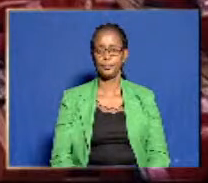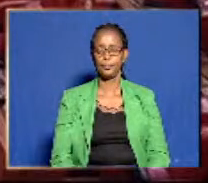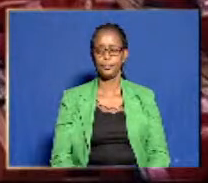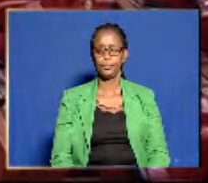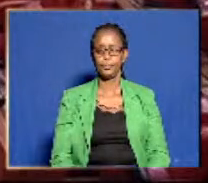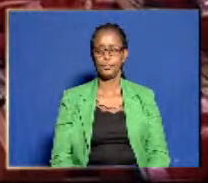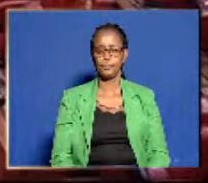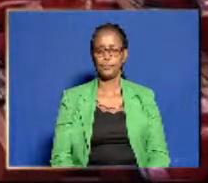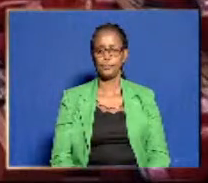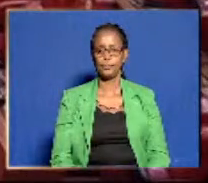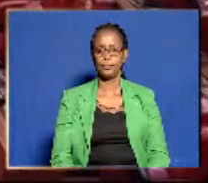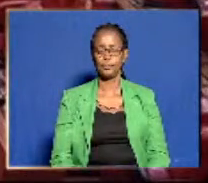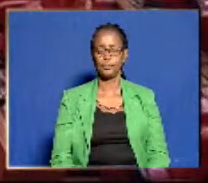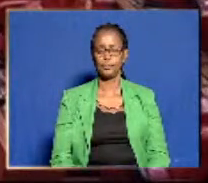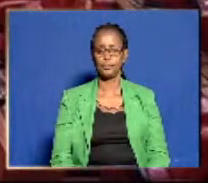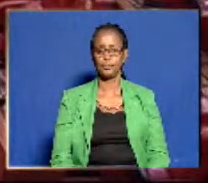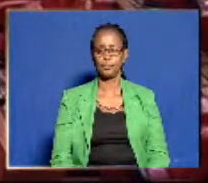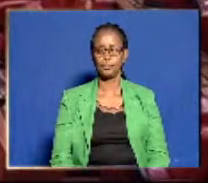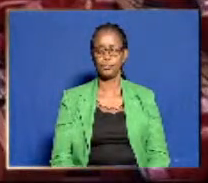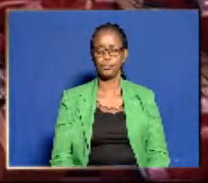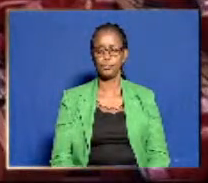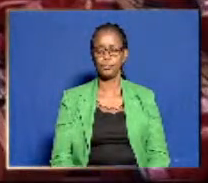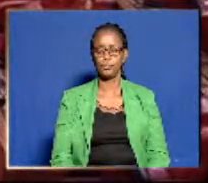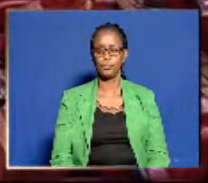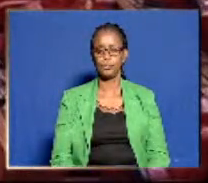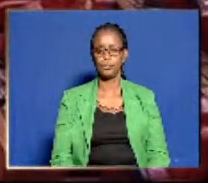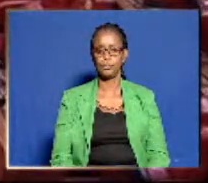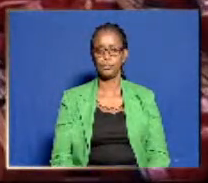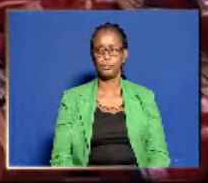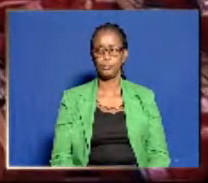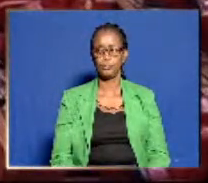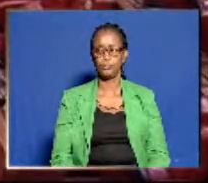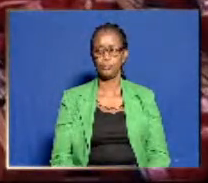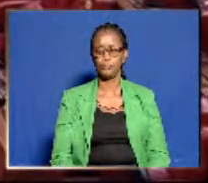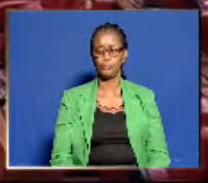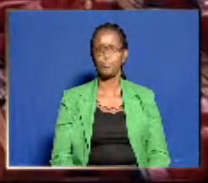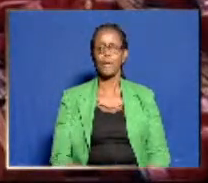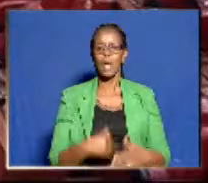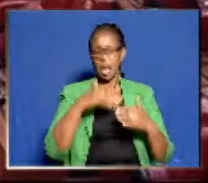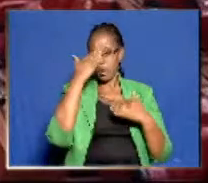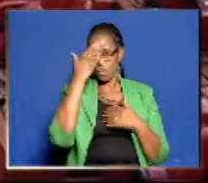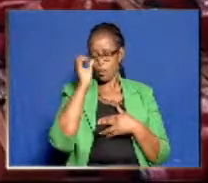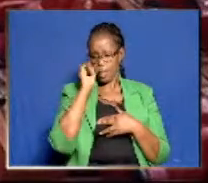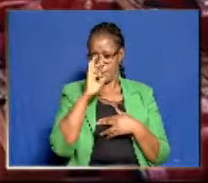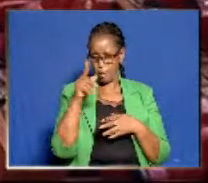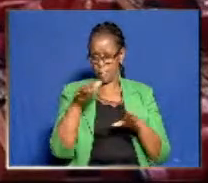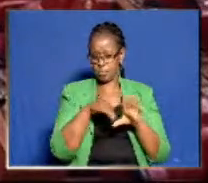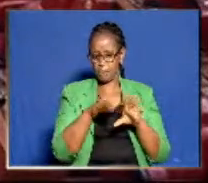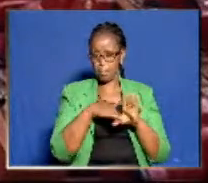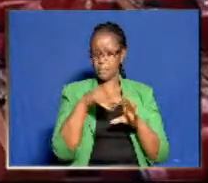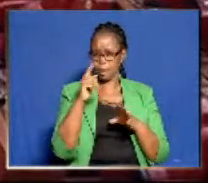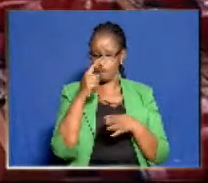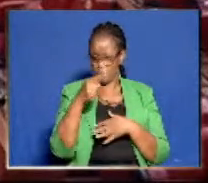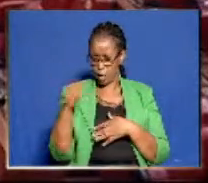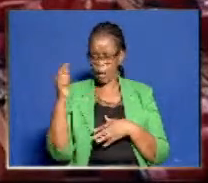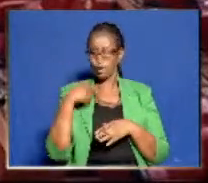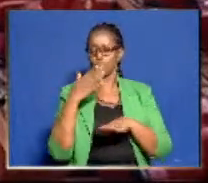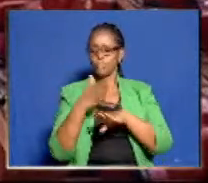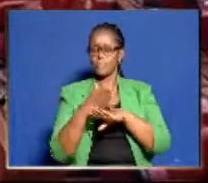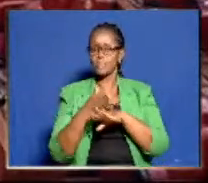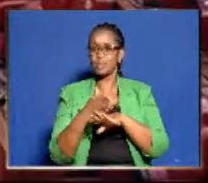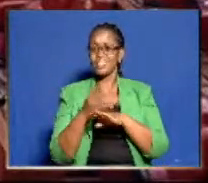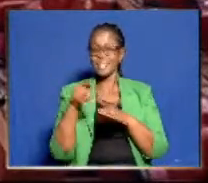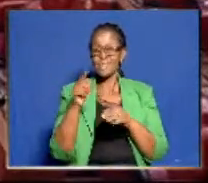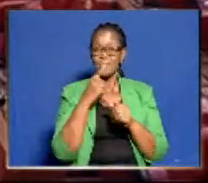Mr. Speaker, sir, I don't know whether the honorable member is in order to mislead this House. He has just said that the women